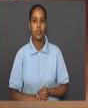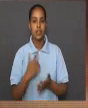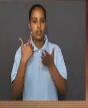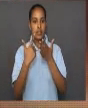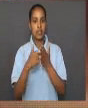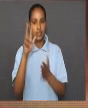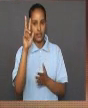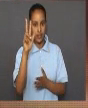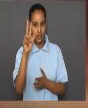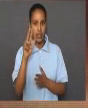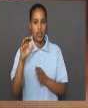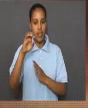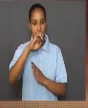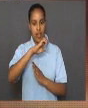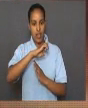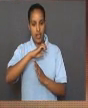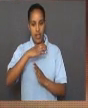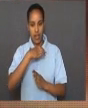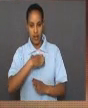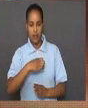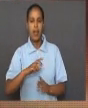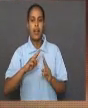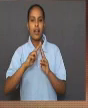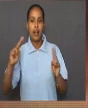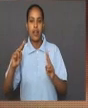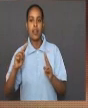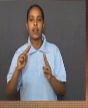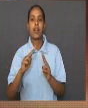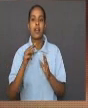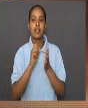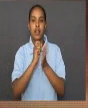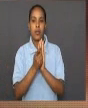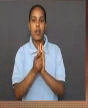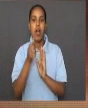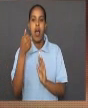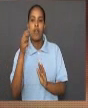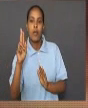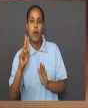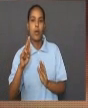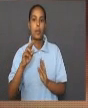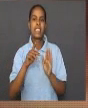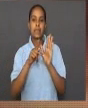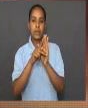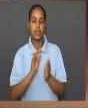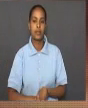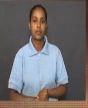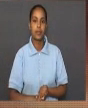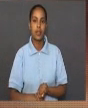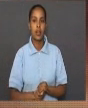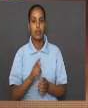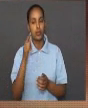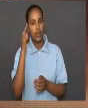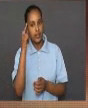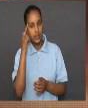These three elements provide a great example of the Aufbau principle. As you